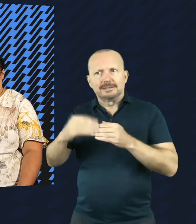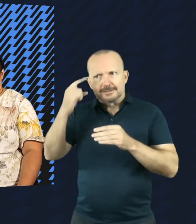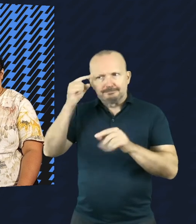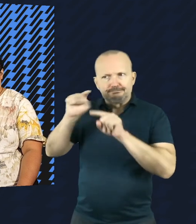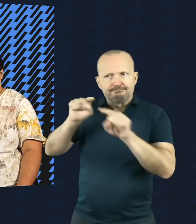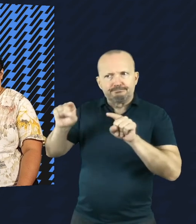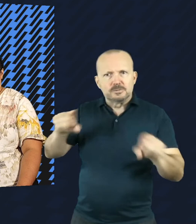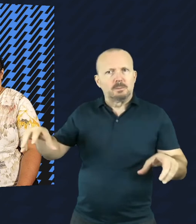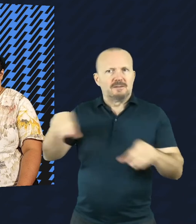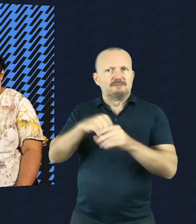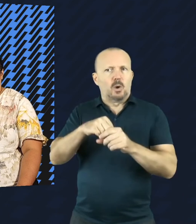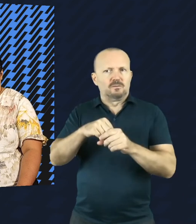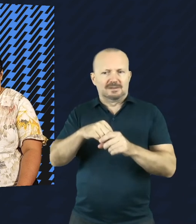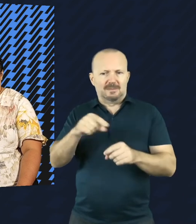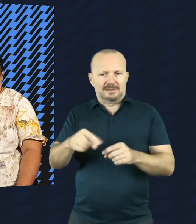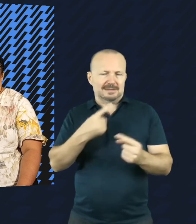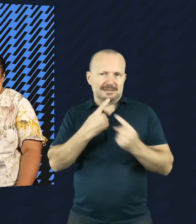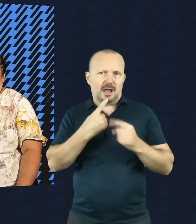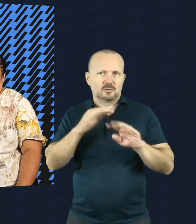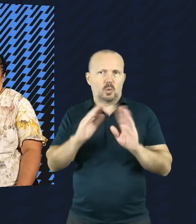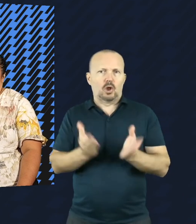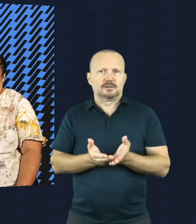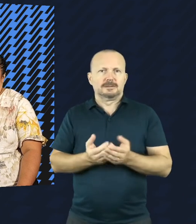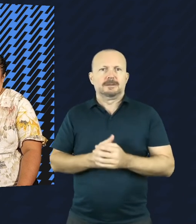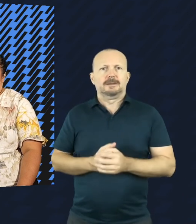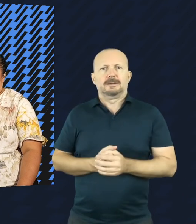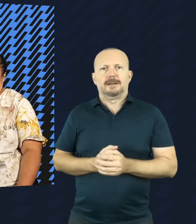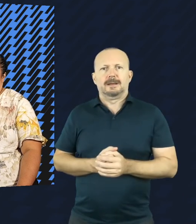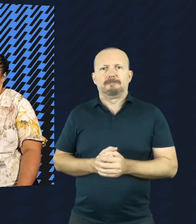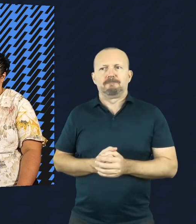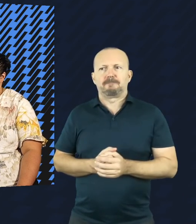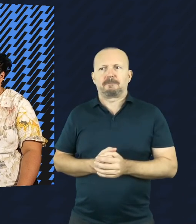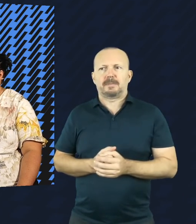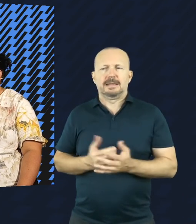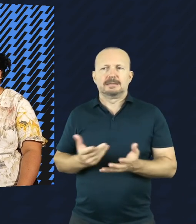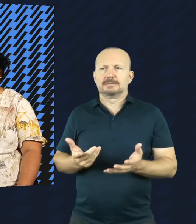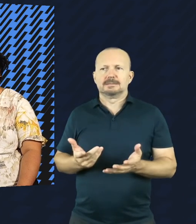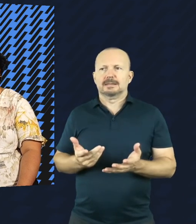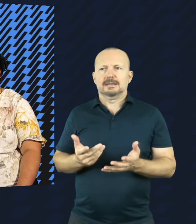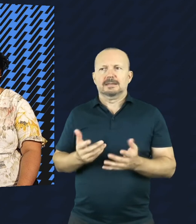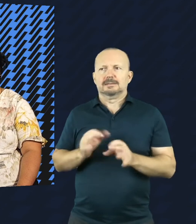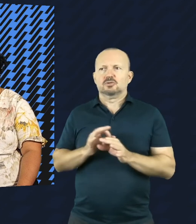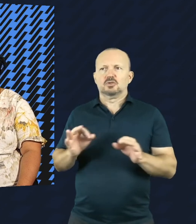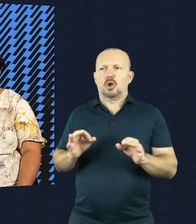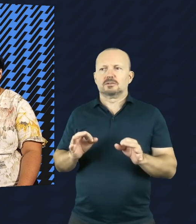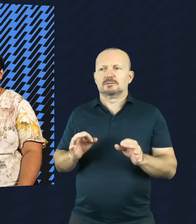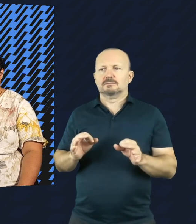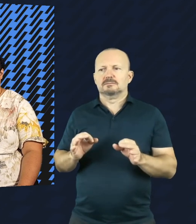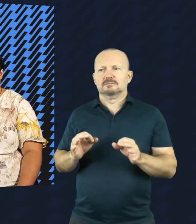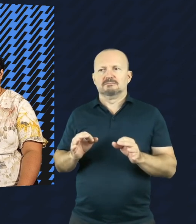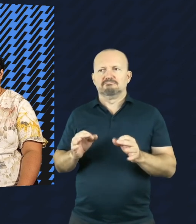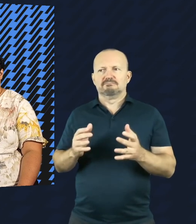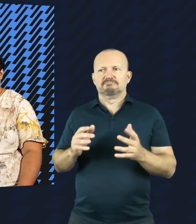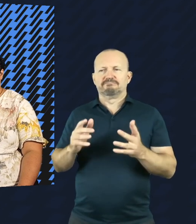that it's not hard. You know what I mean? Like, it's not a world you can't belong to. You are there, no matter